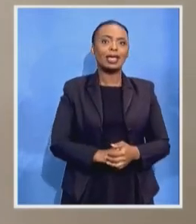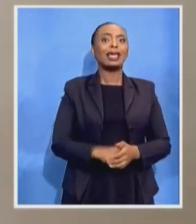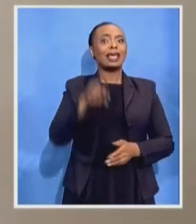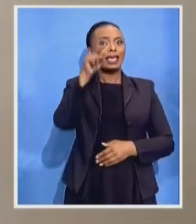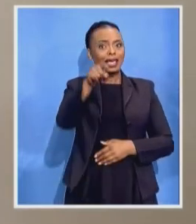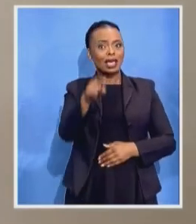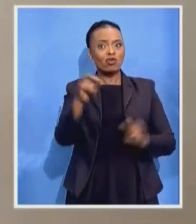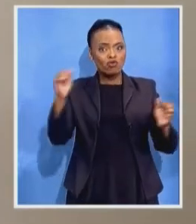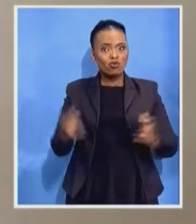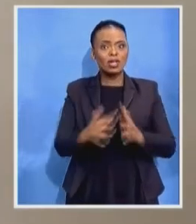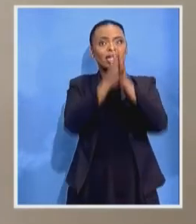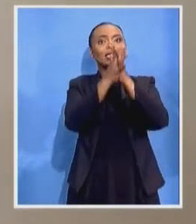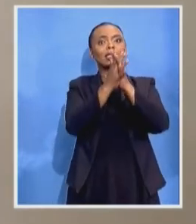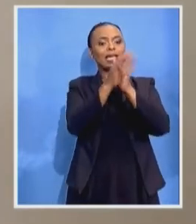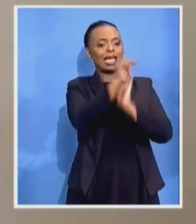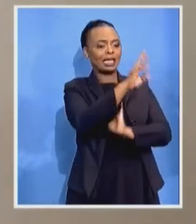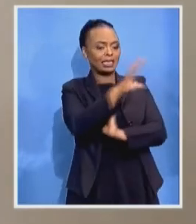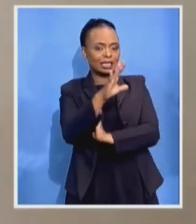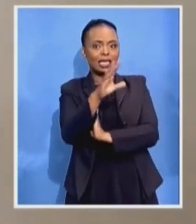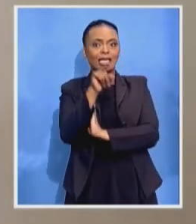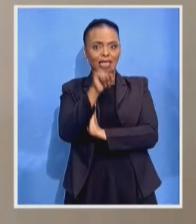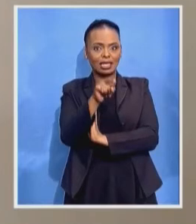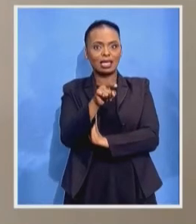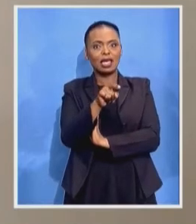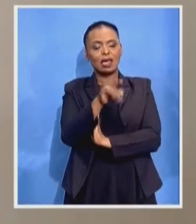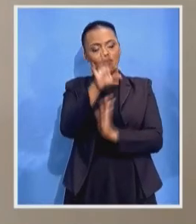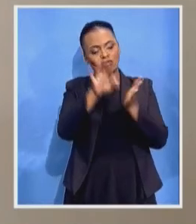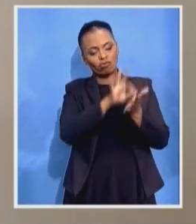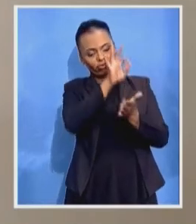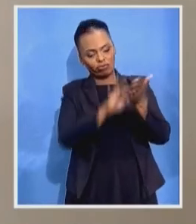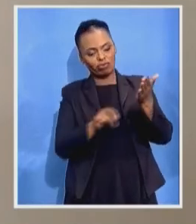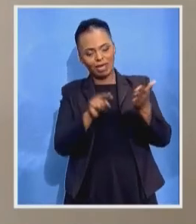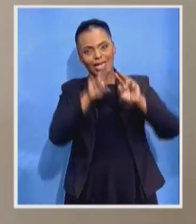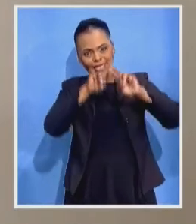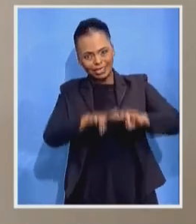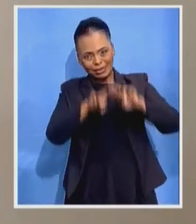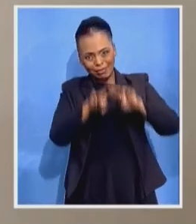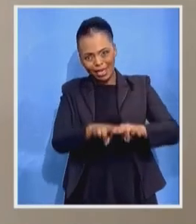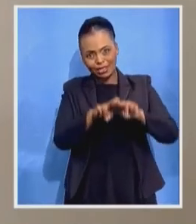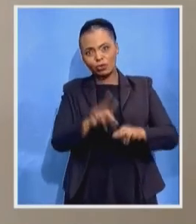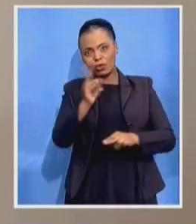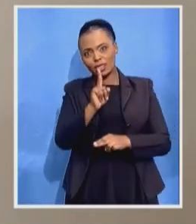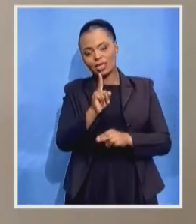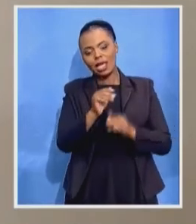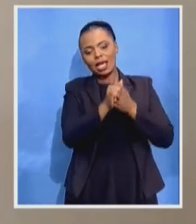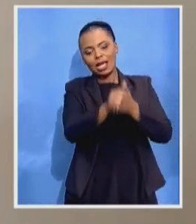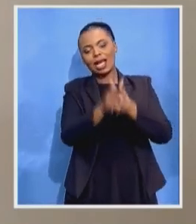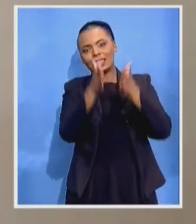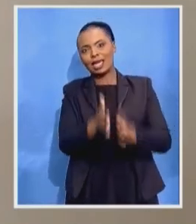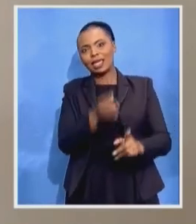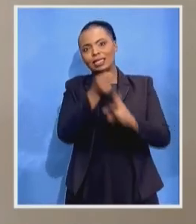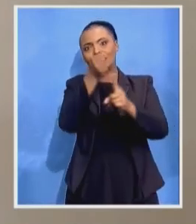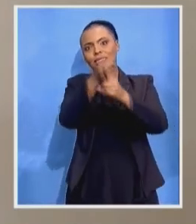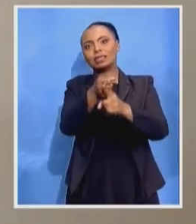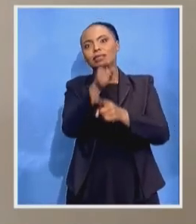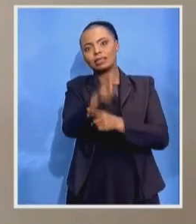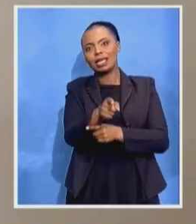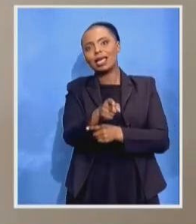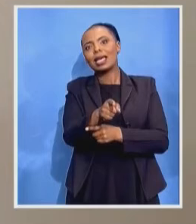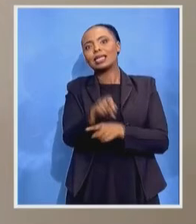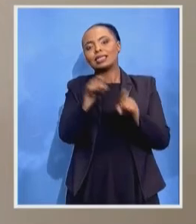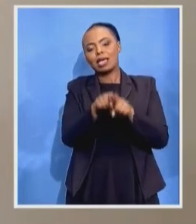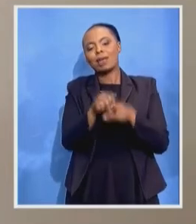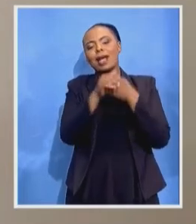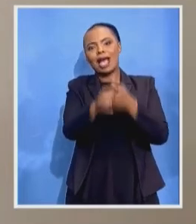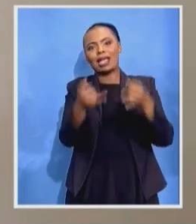contest depends on the elections candidates' selections guideline that reflect the letter and the